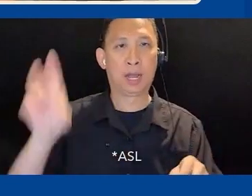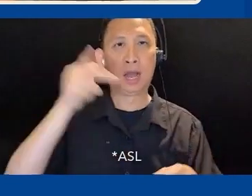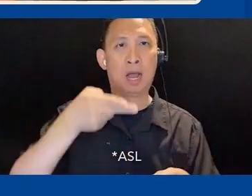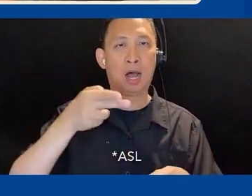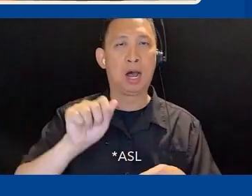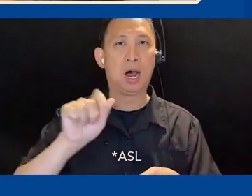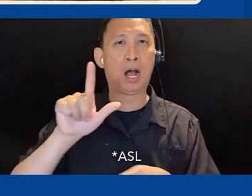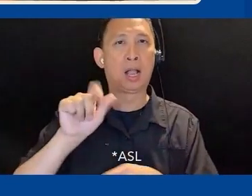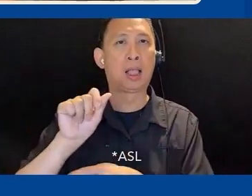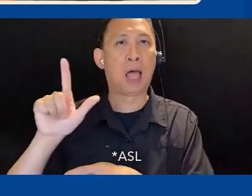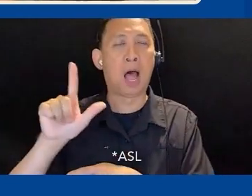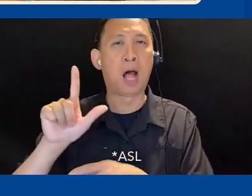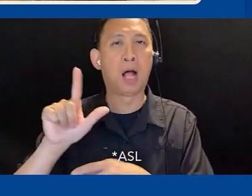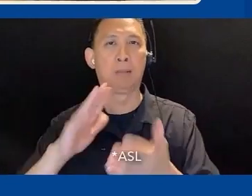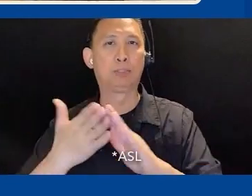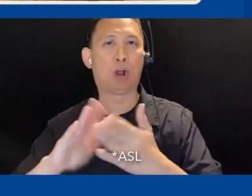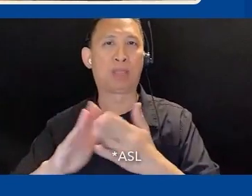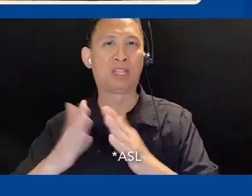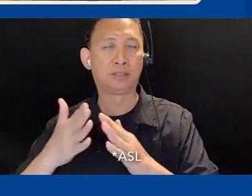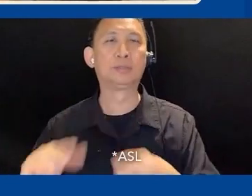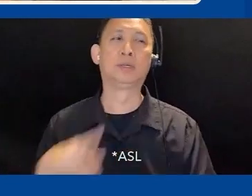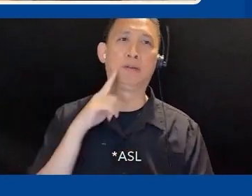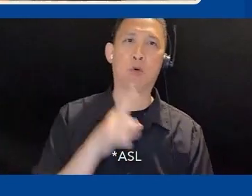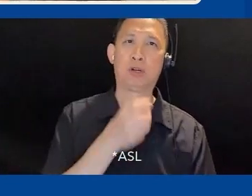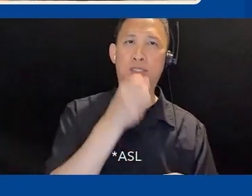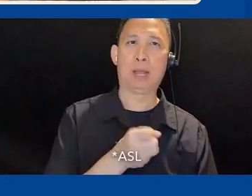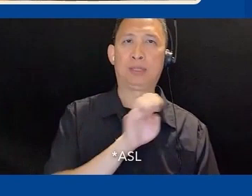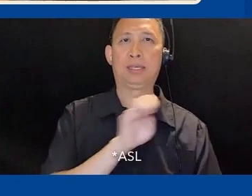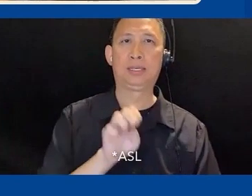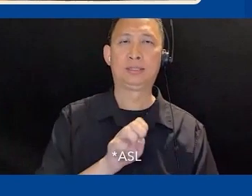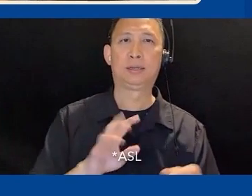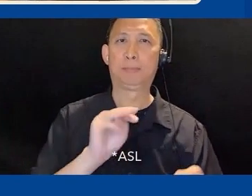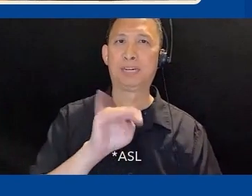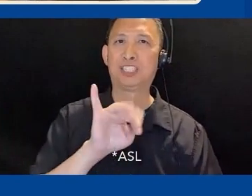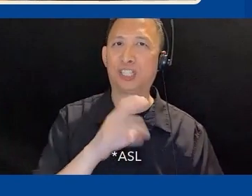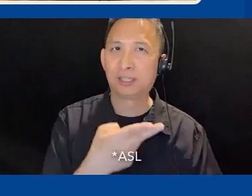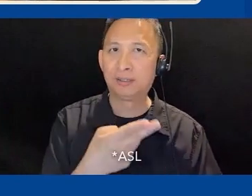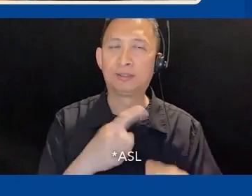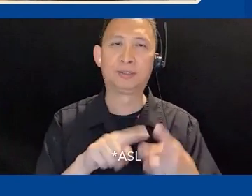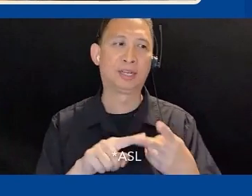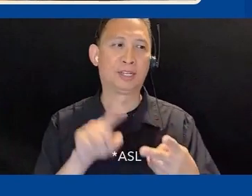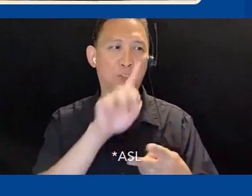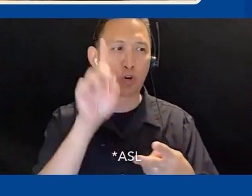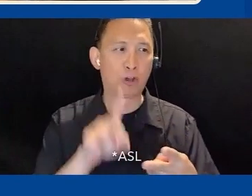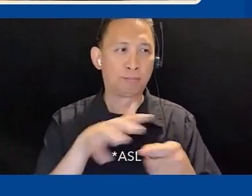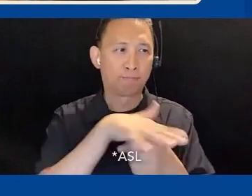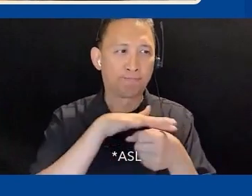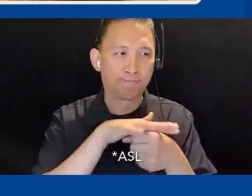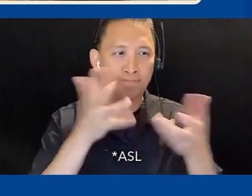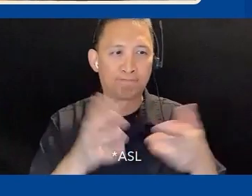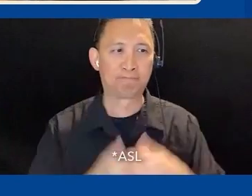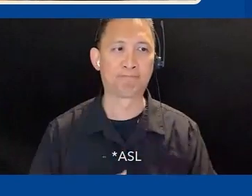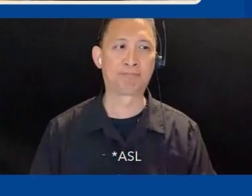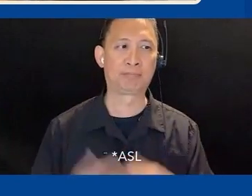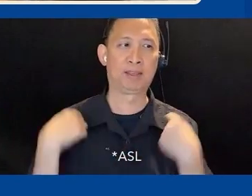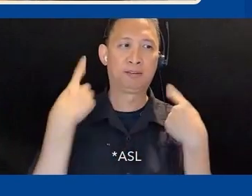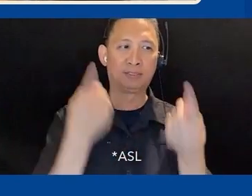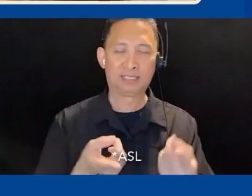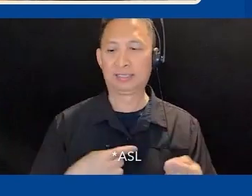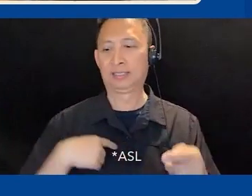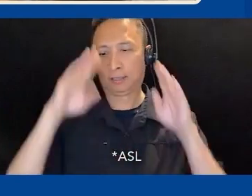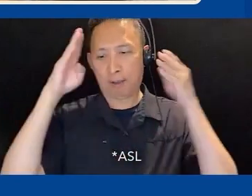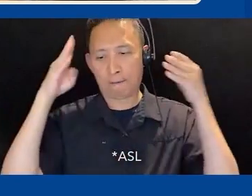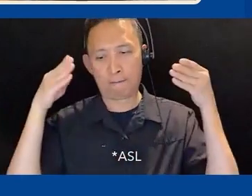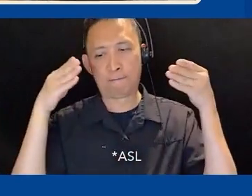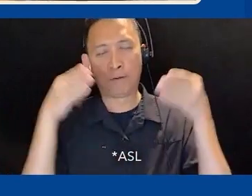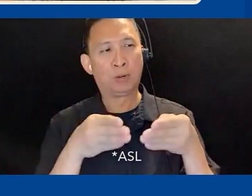Muslim visibility in Southeast Michigan. Rosie's 2020 film, Hamtramck USA, examines the benefits and tensions of